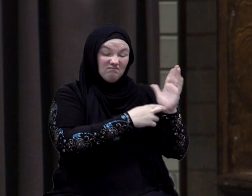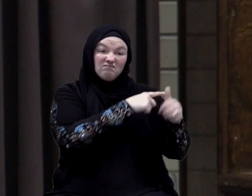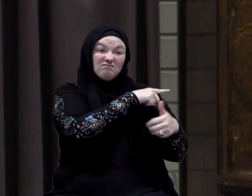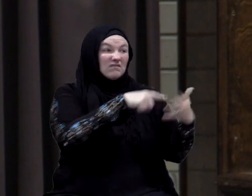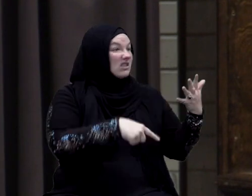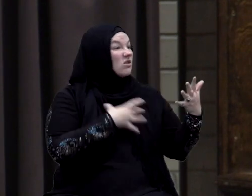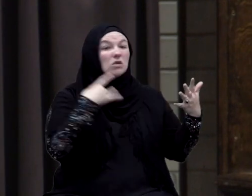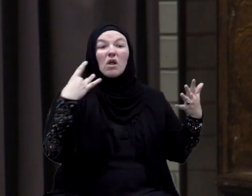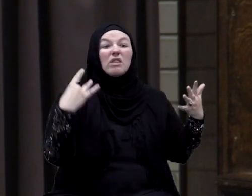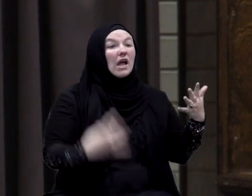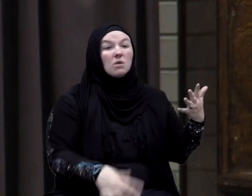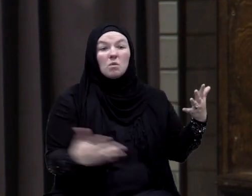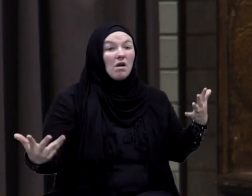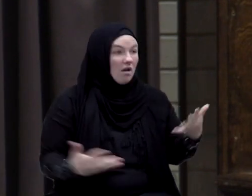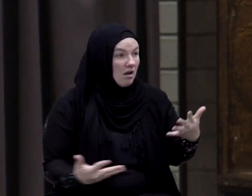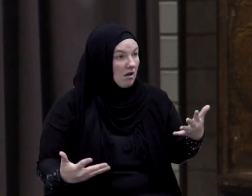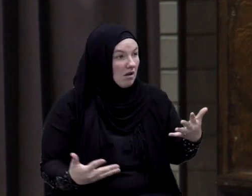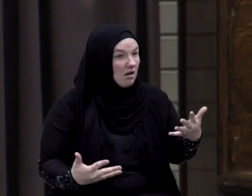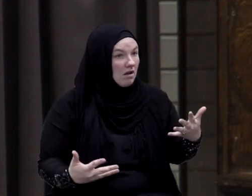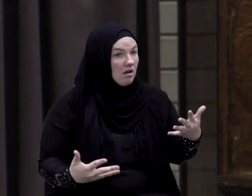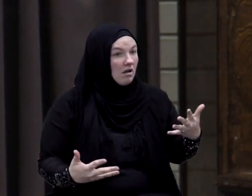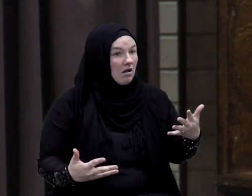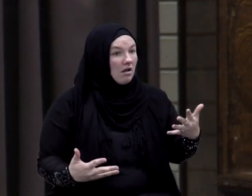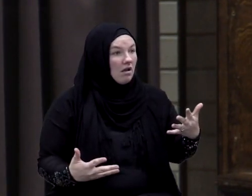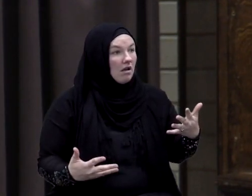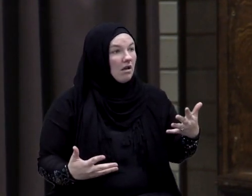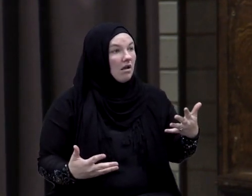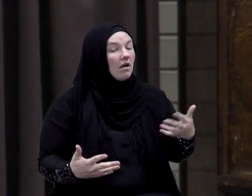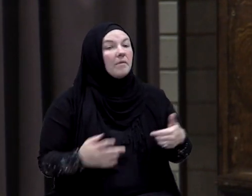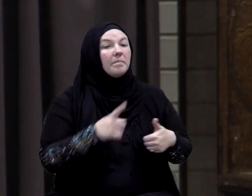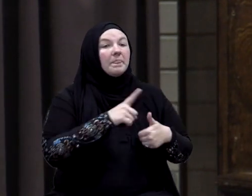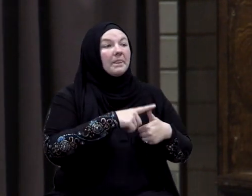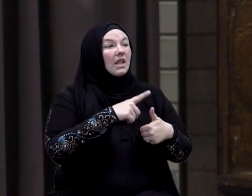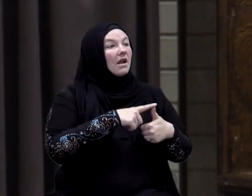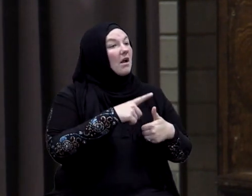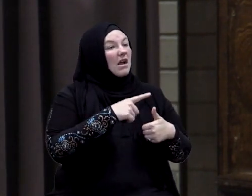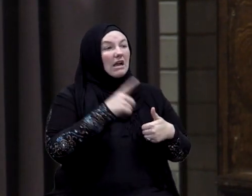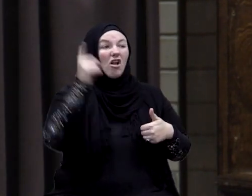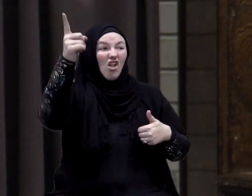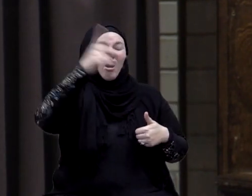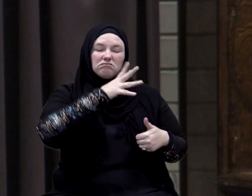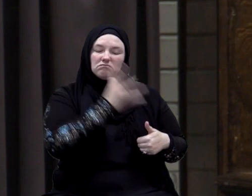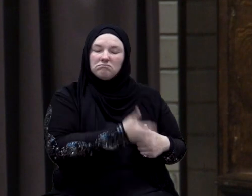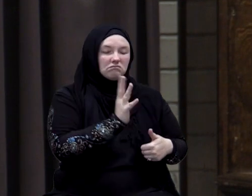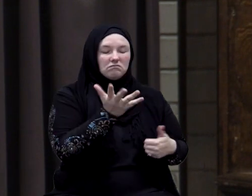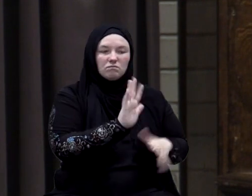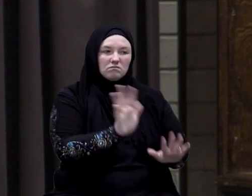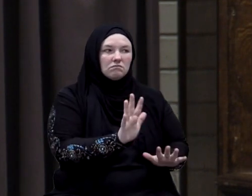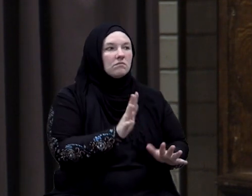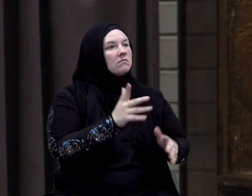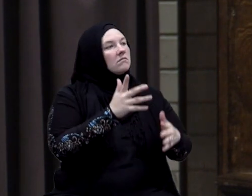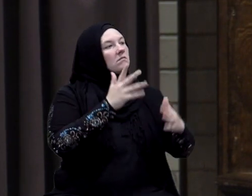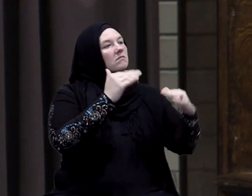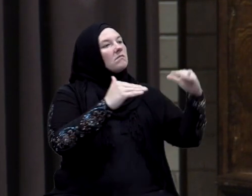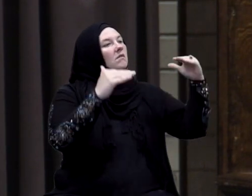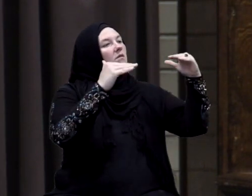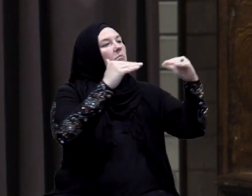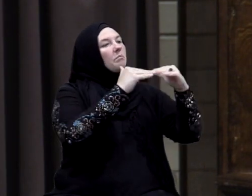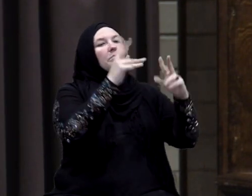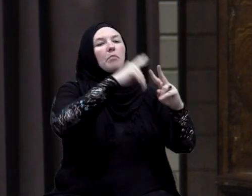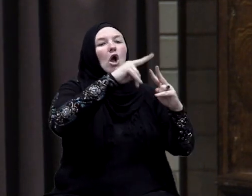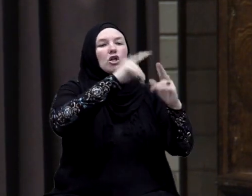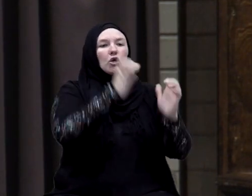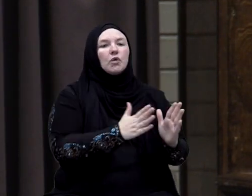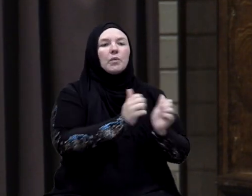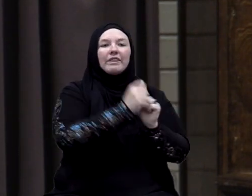Allah despises the most our association of partners with Him. Polytheism, ash-shirk.